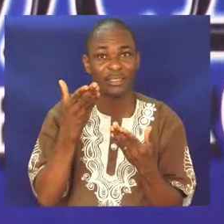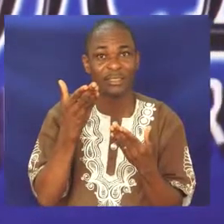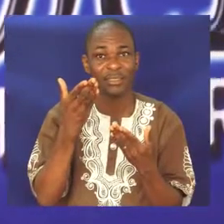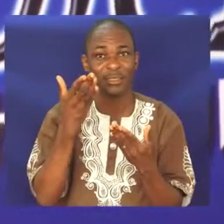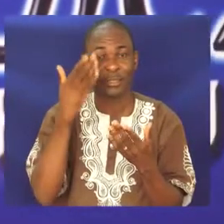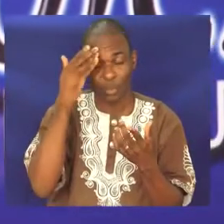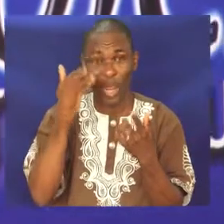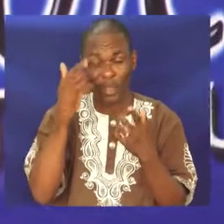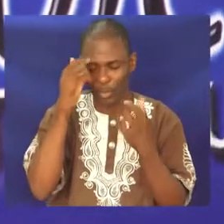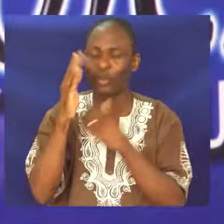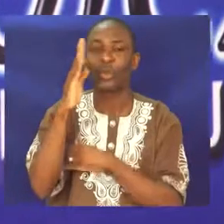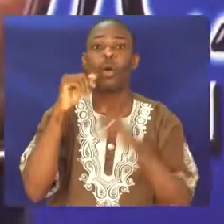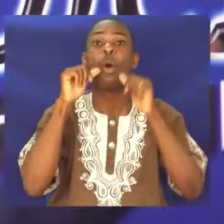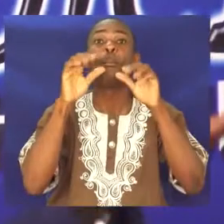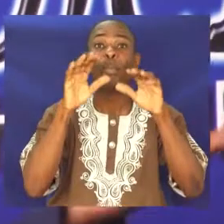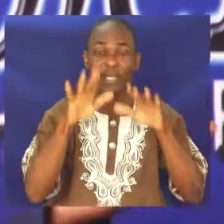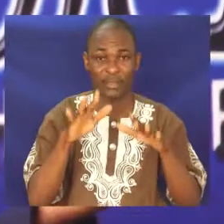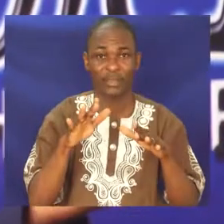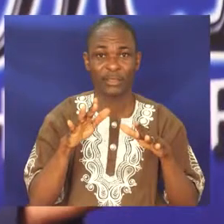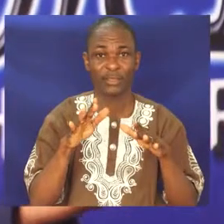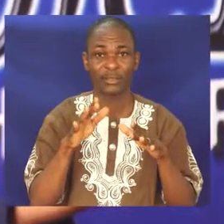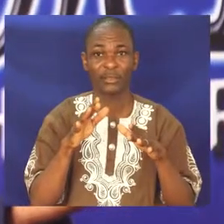se oyɛ ensroma die etwa se ohyren